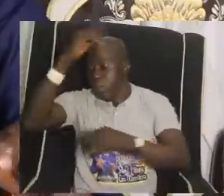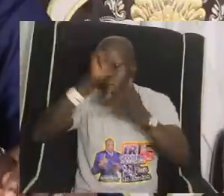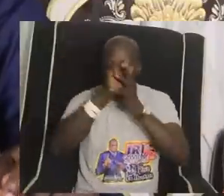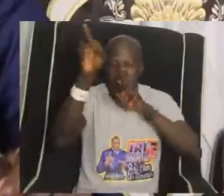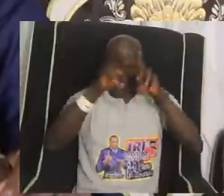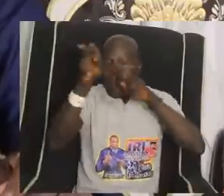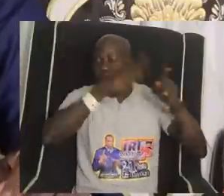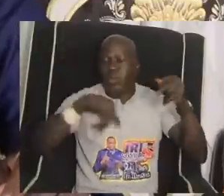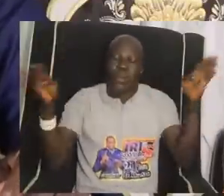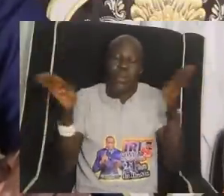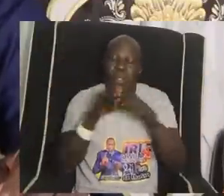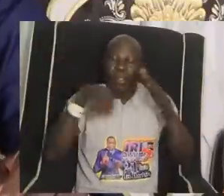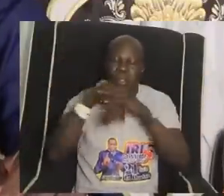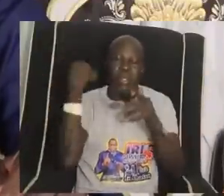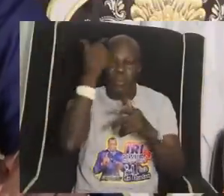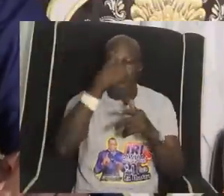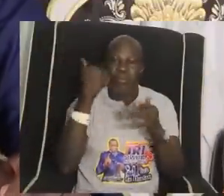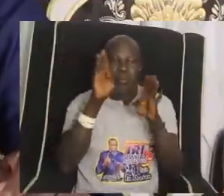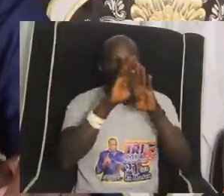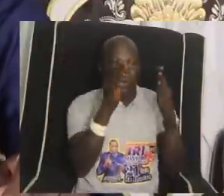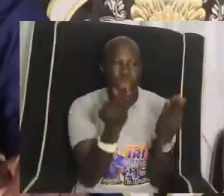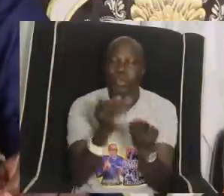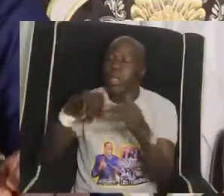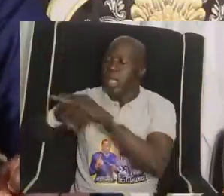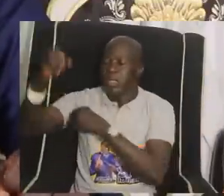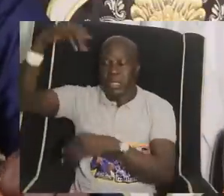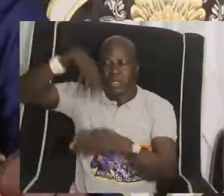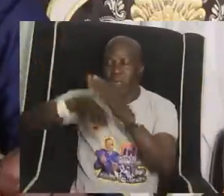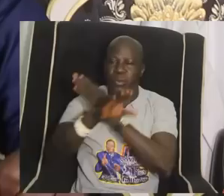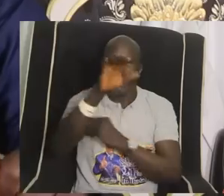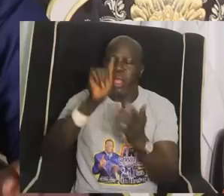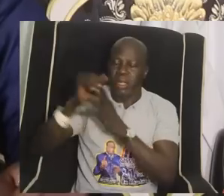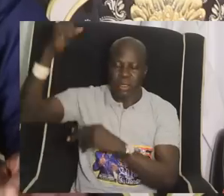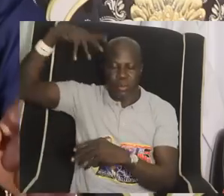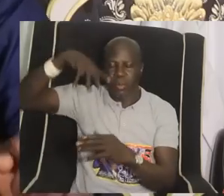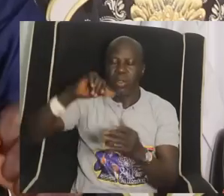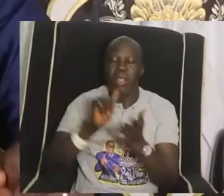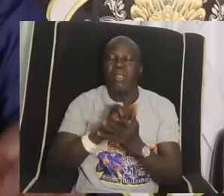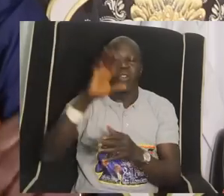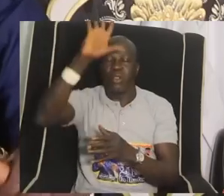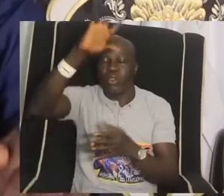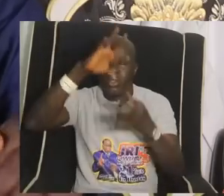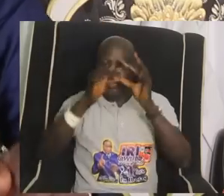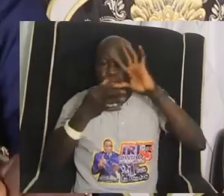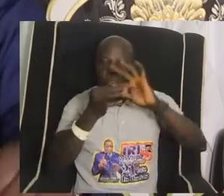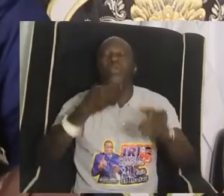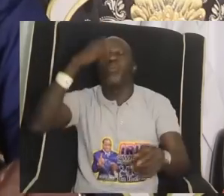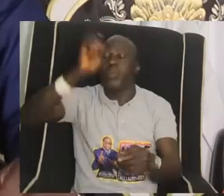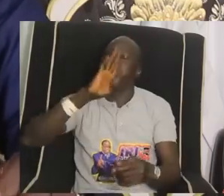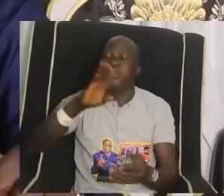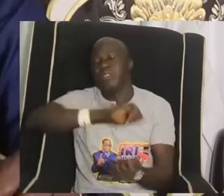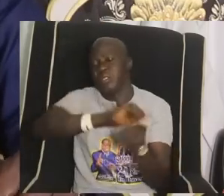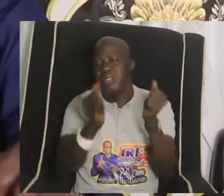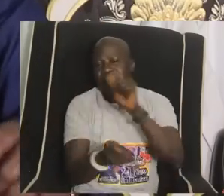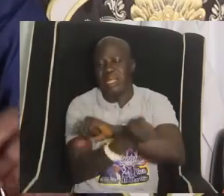Babasebioba a pade ni Facebook we meet on Facebook ni agbara be powerful agbara olorun by grace of God by the grace of God itere godo yi pada your story